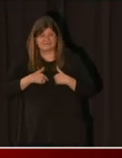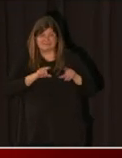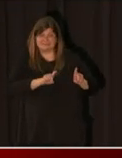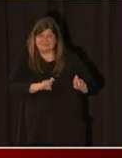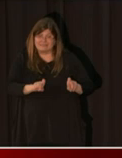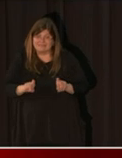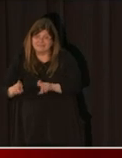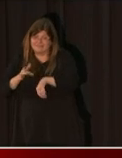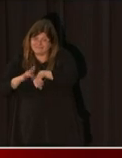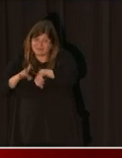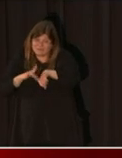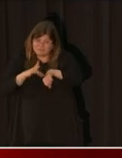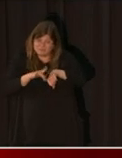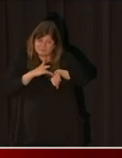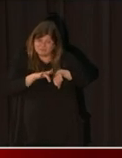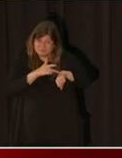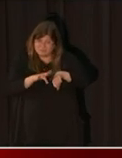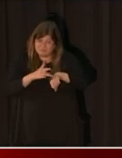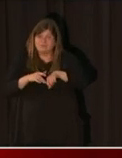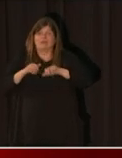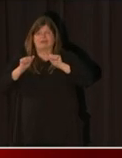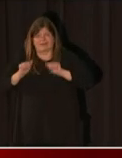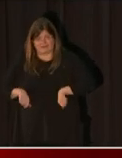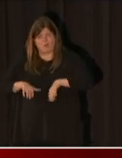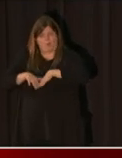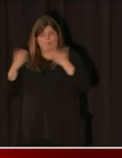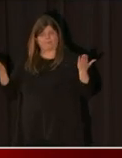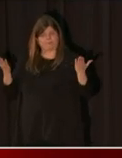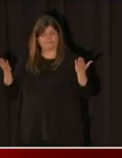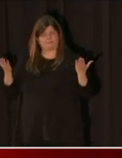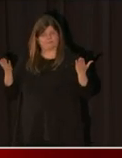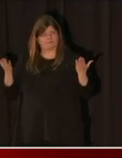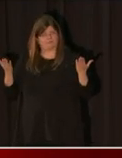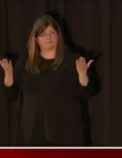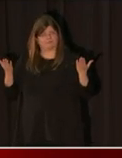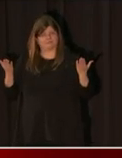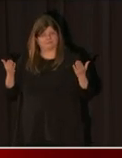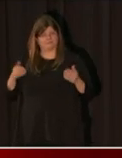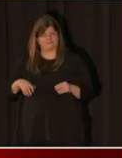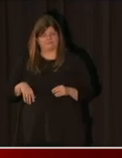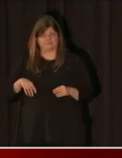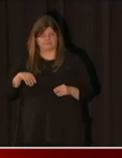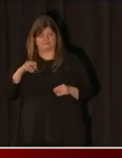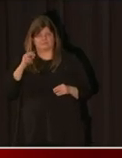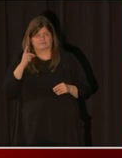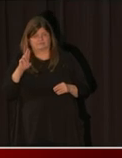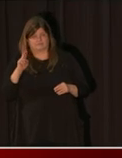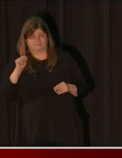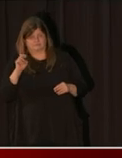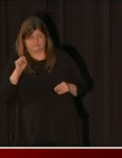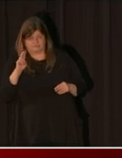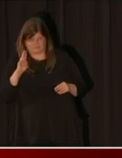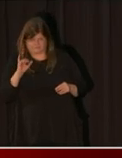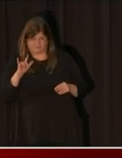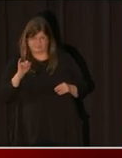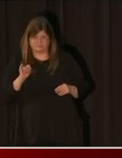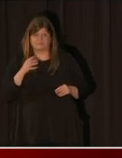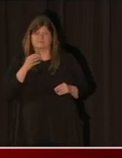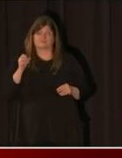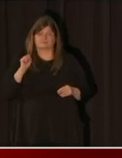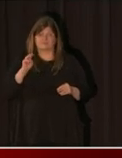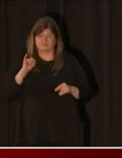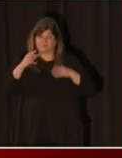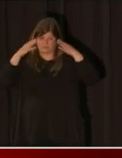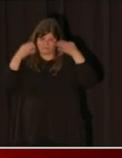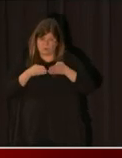going to take more. So we, Dr. Nesbitt and Dr. Smith, have been focused on the point of care systems and how we